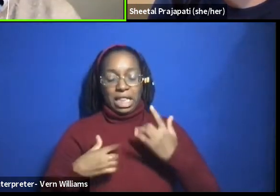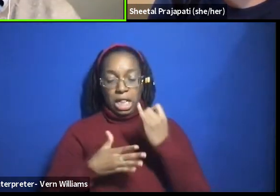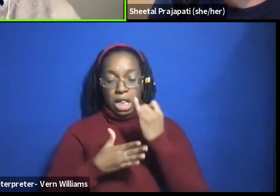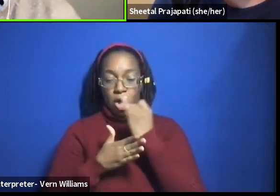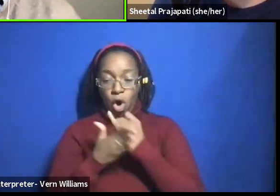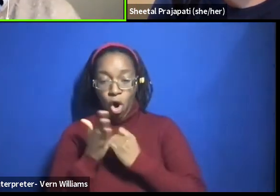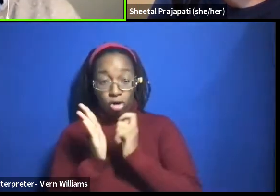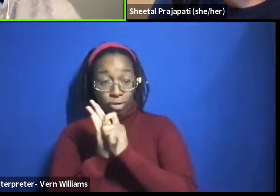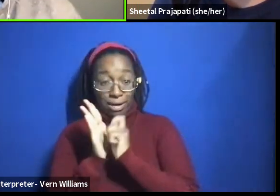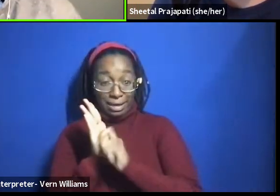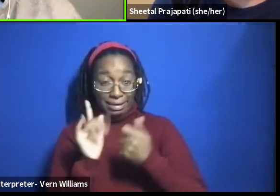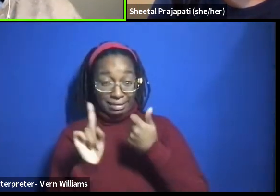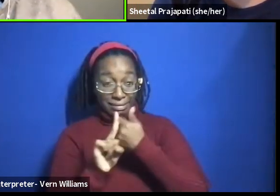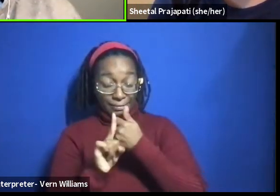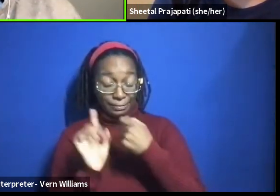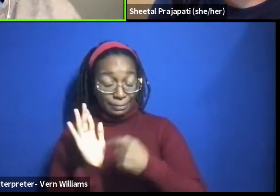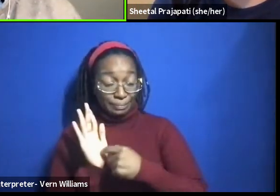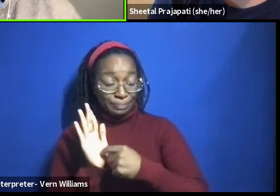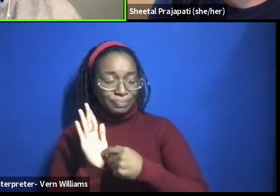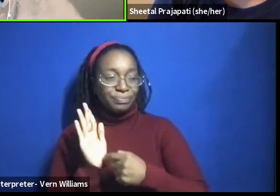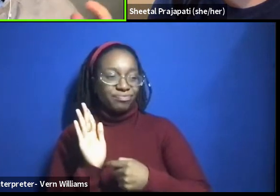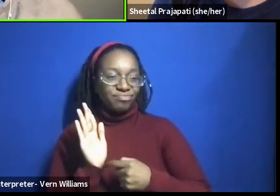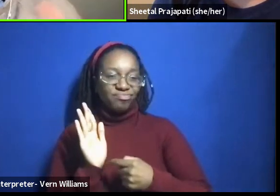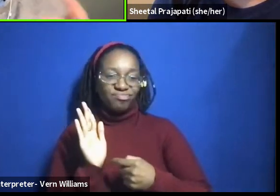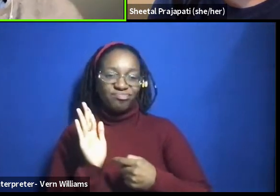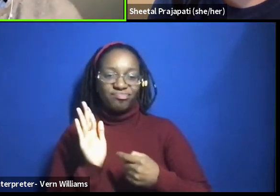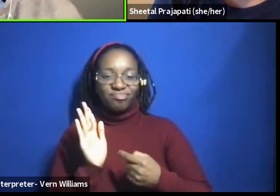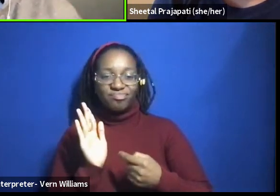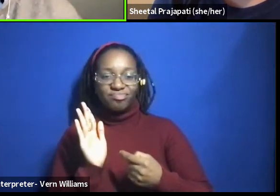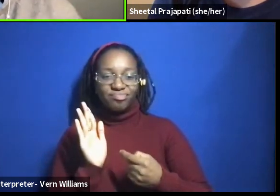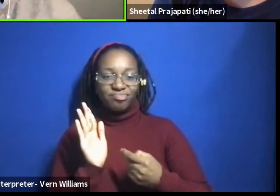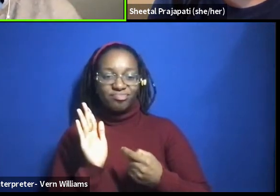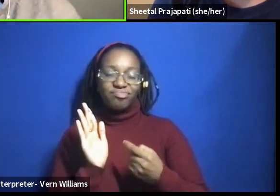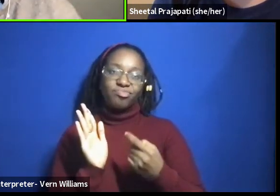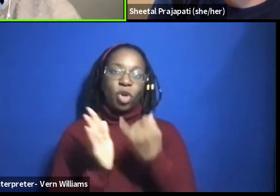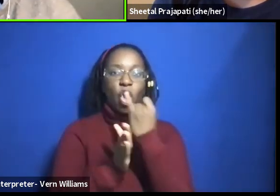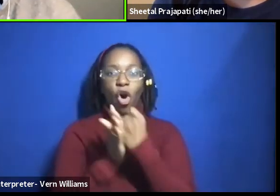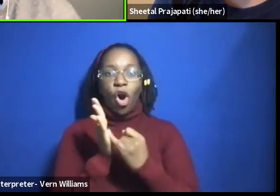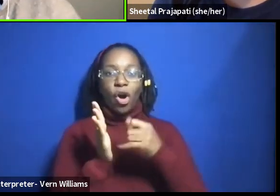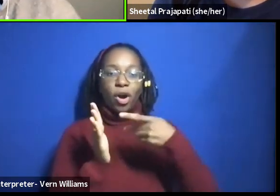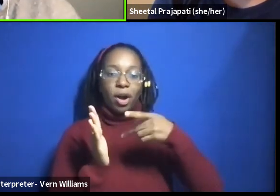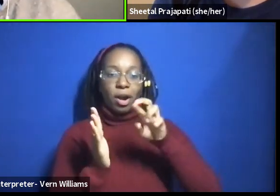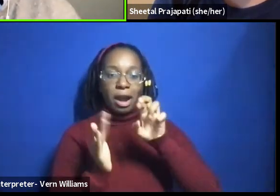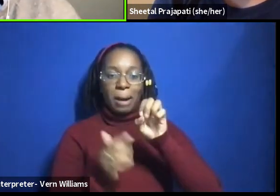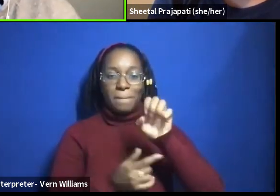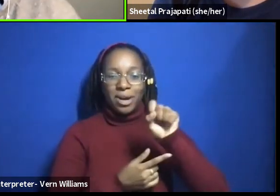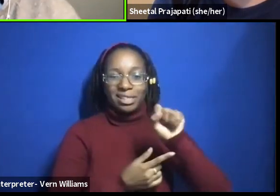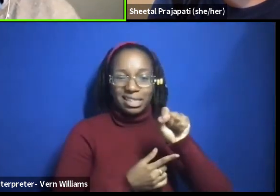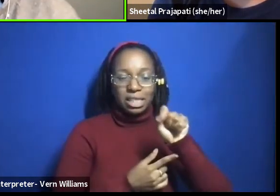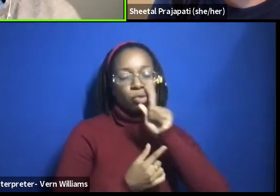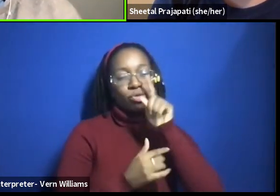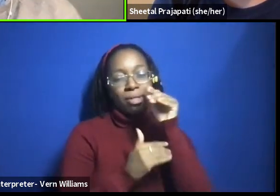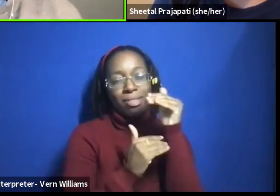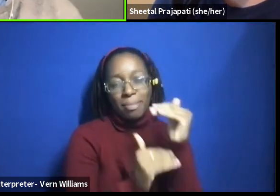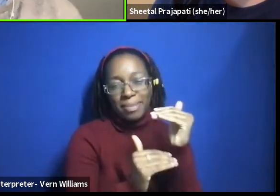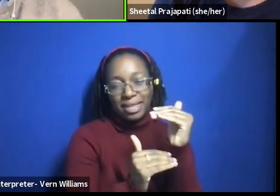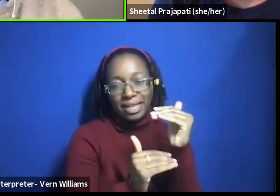writing in general, the art press in general, is very limited to very